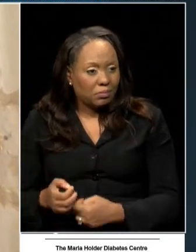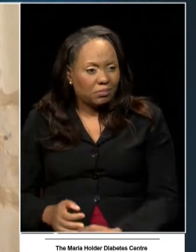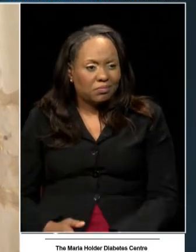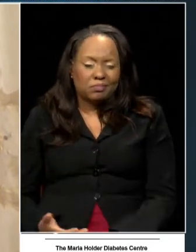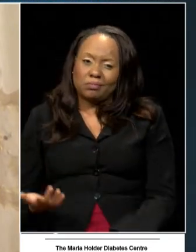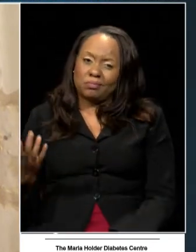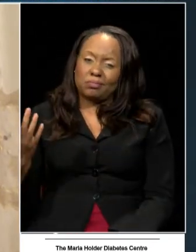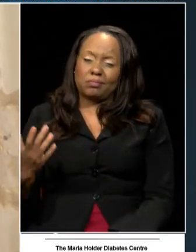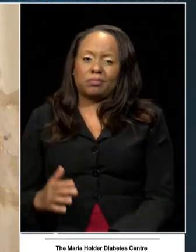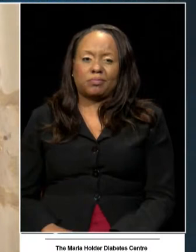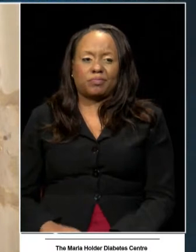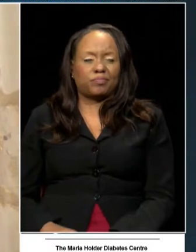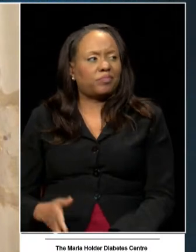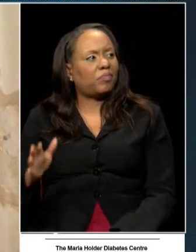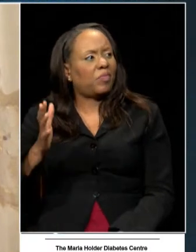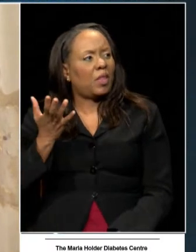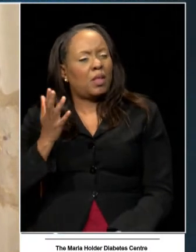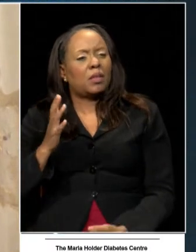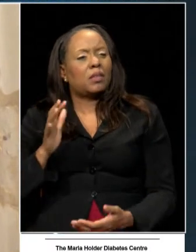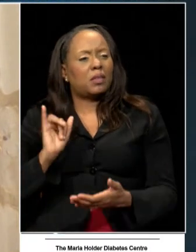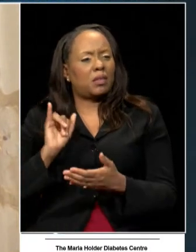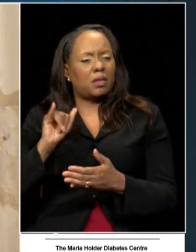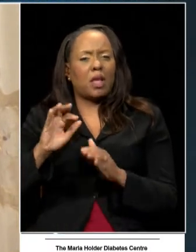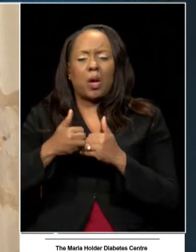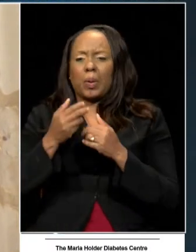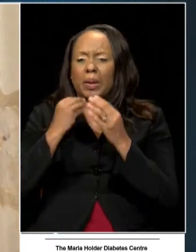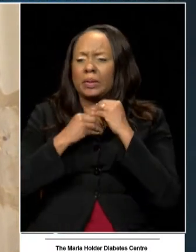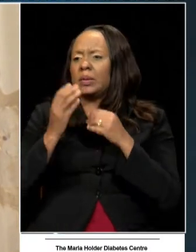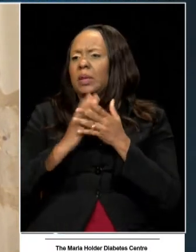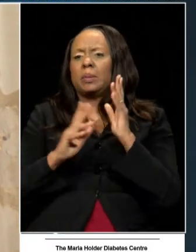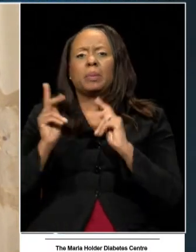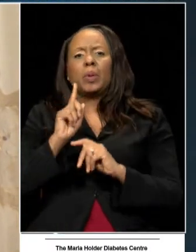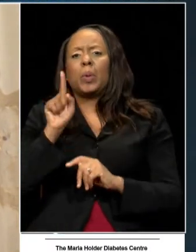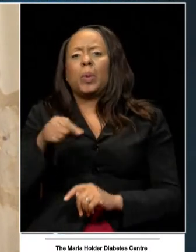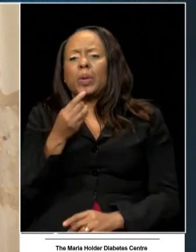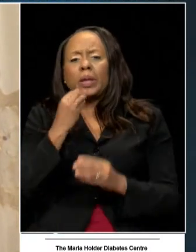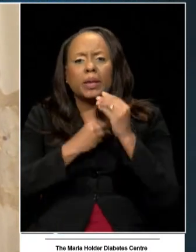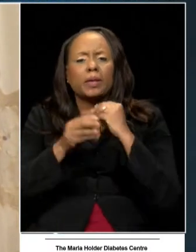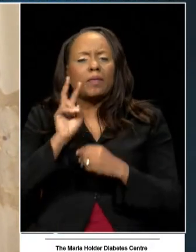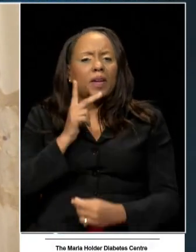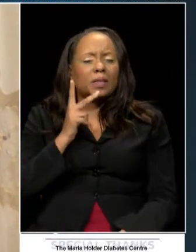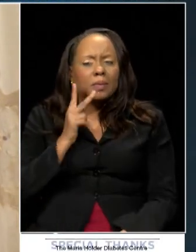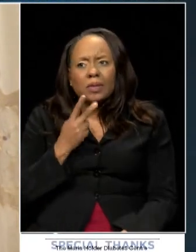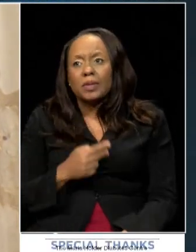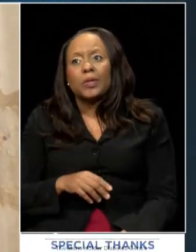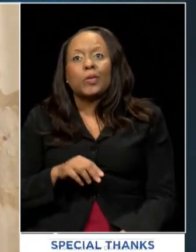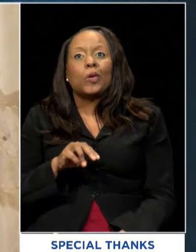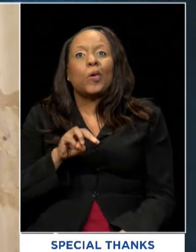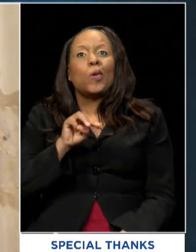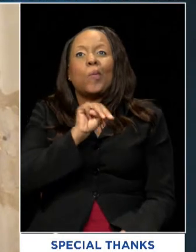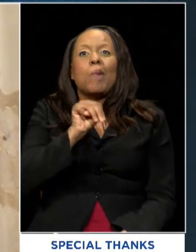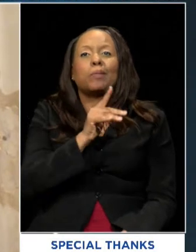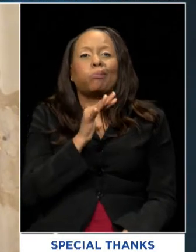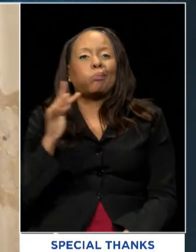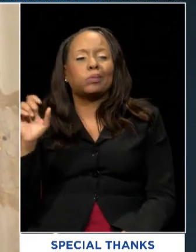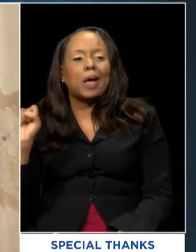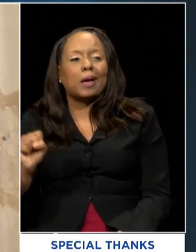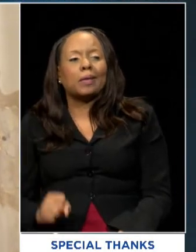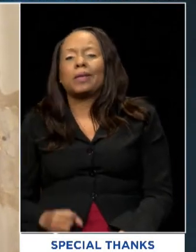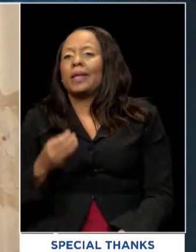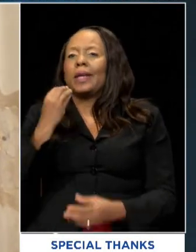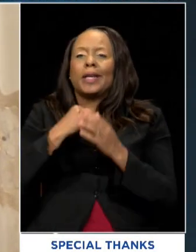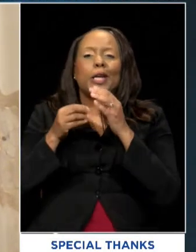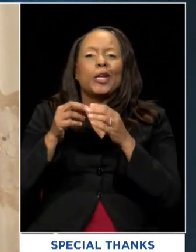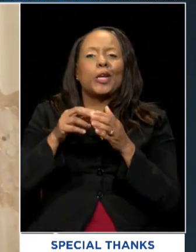we usually eat. You would have your vegetables on Sundays. The other days of the week, you eat corned beef and